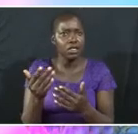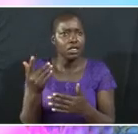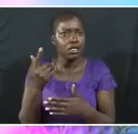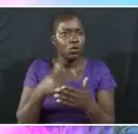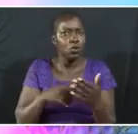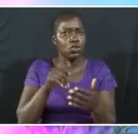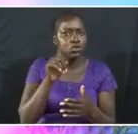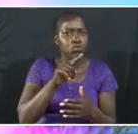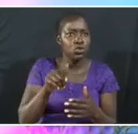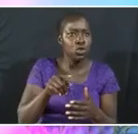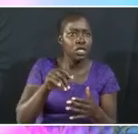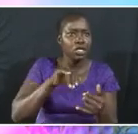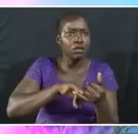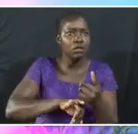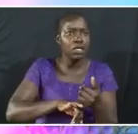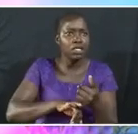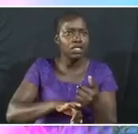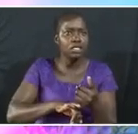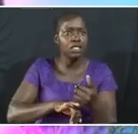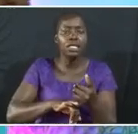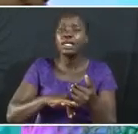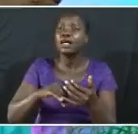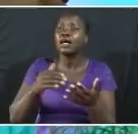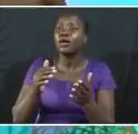What is wrong in marrying a non-Adventist?